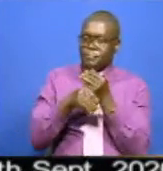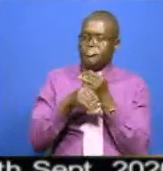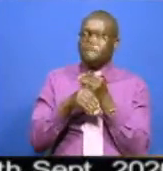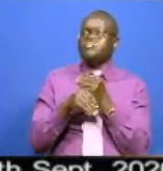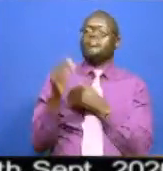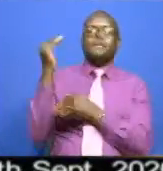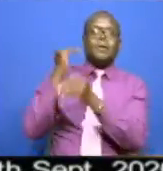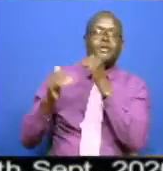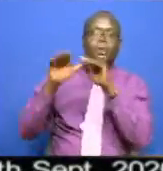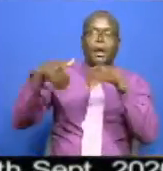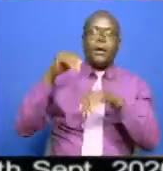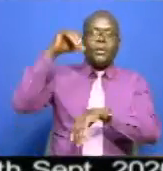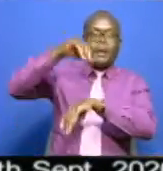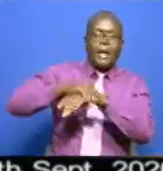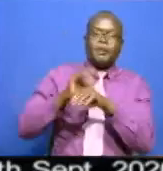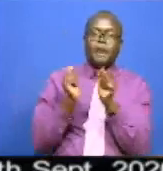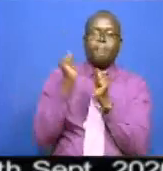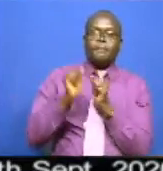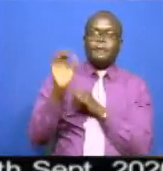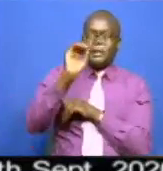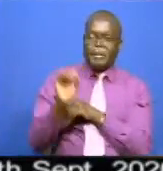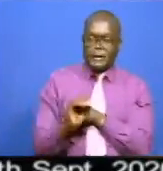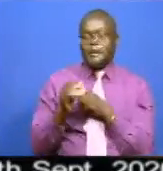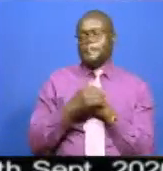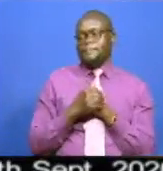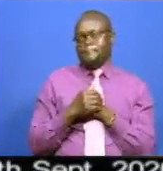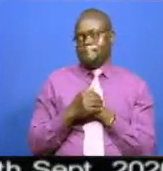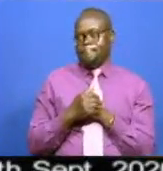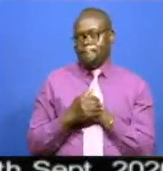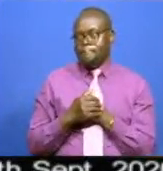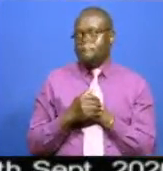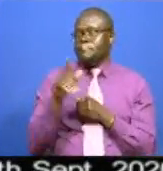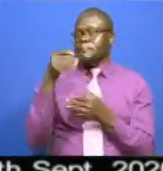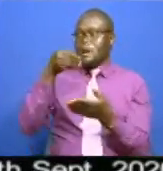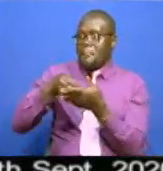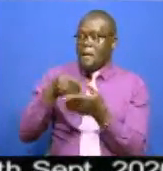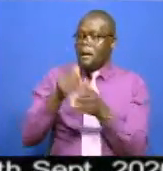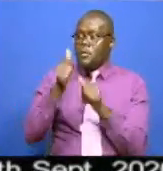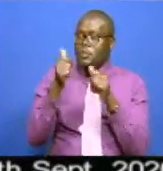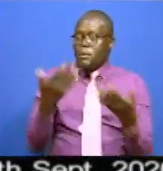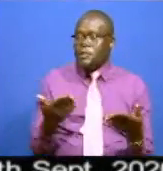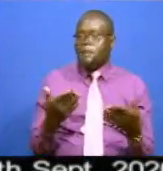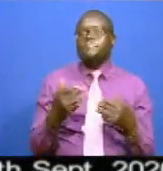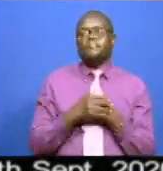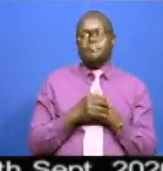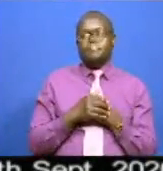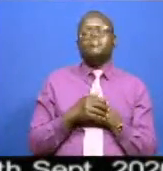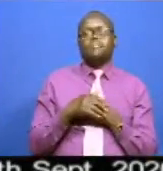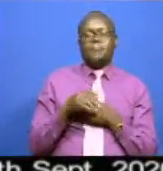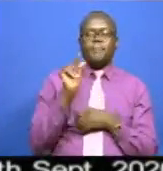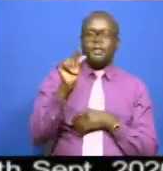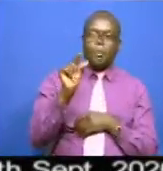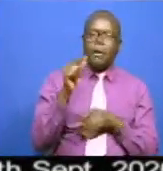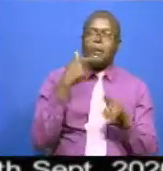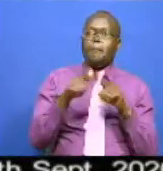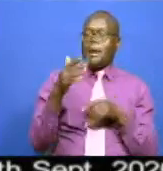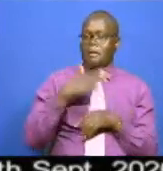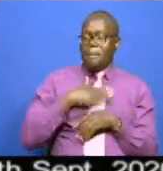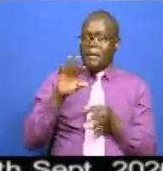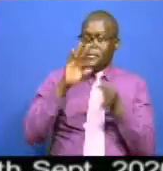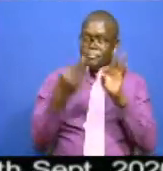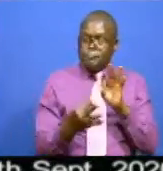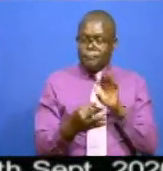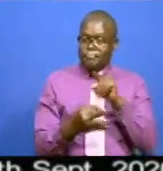history how we got to 15% and of this amount, which could have actually been less, but for my intervention,